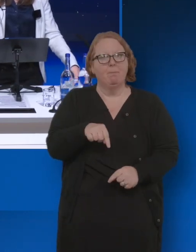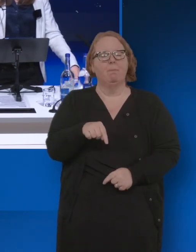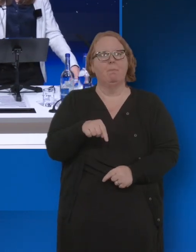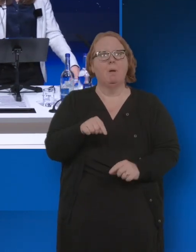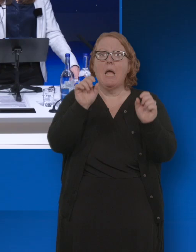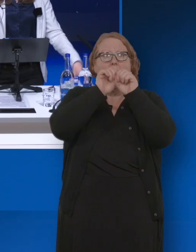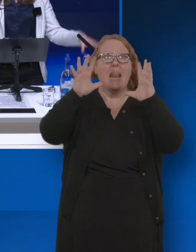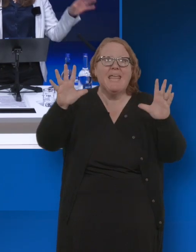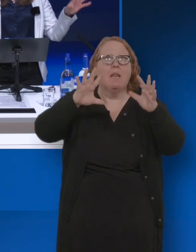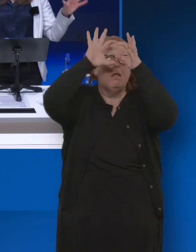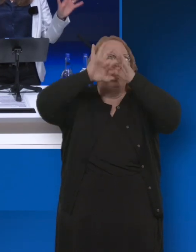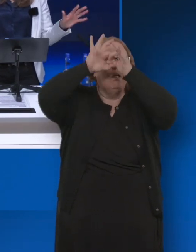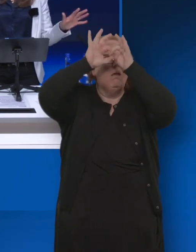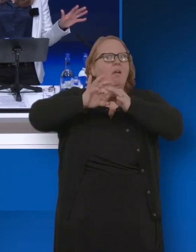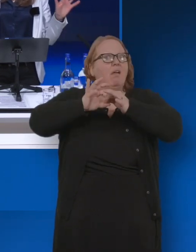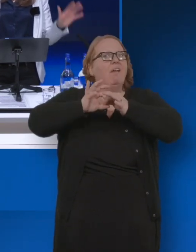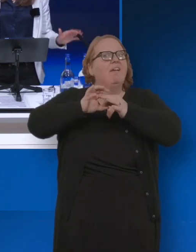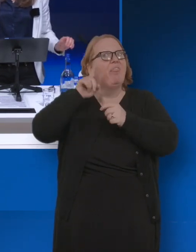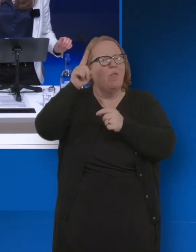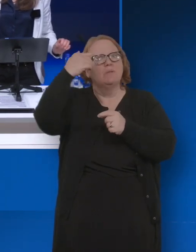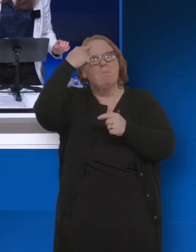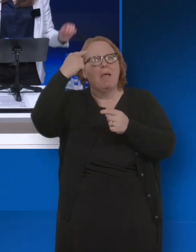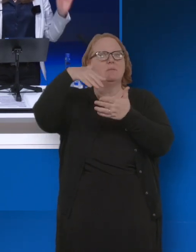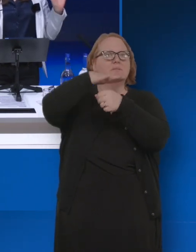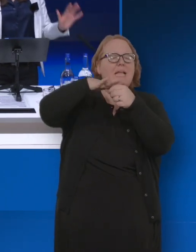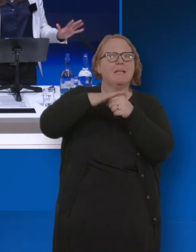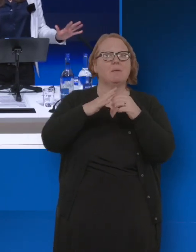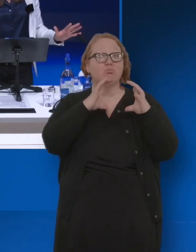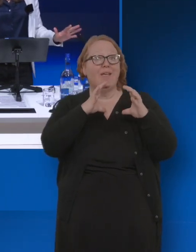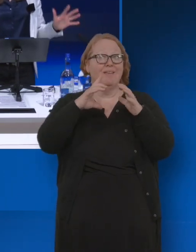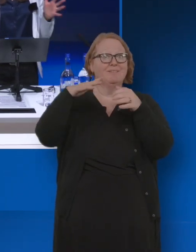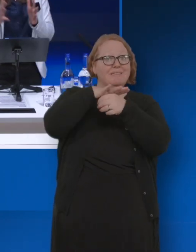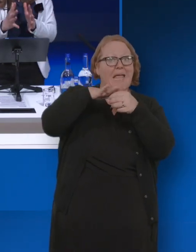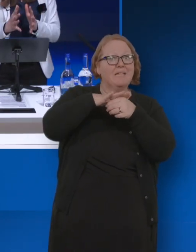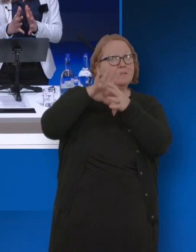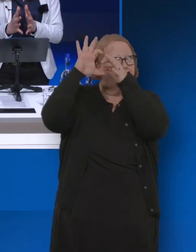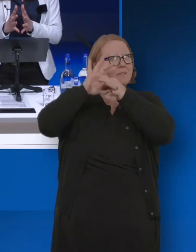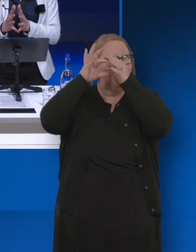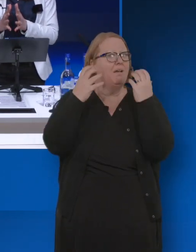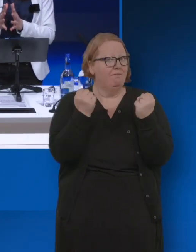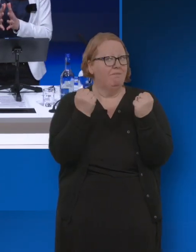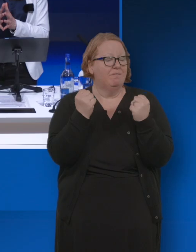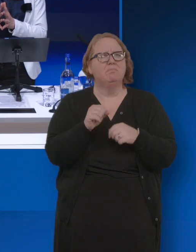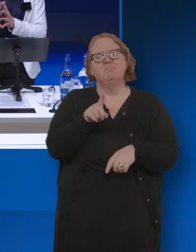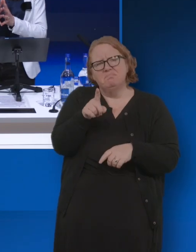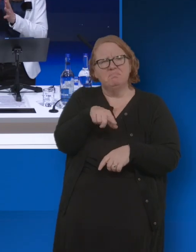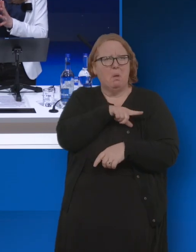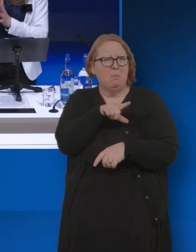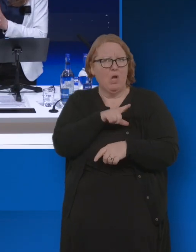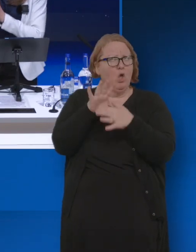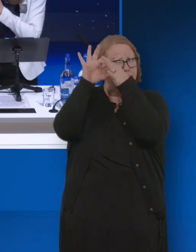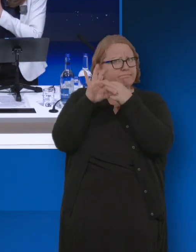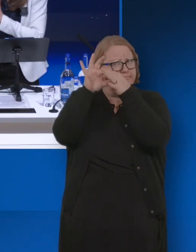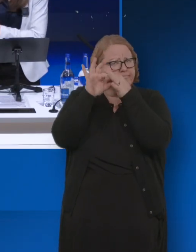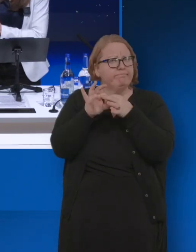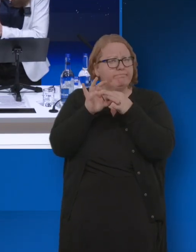up. Clearly, mind and brain, mental states and brain states are connected. But just